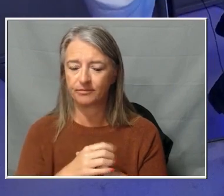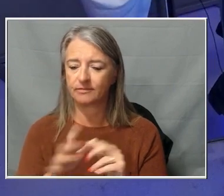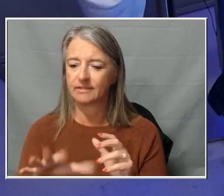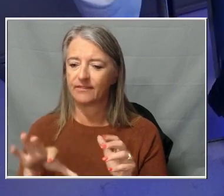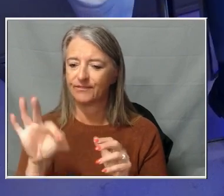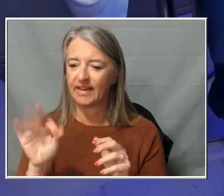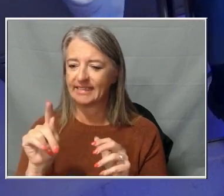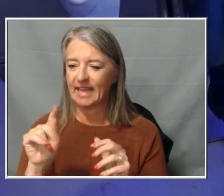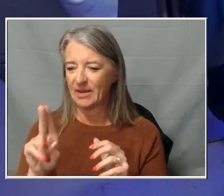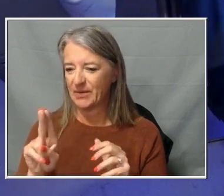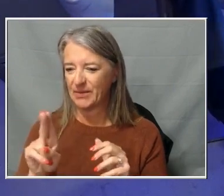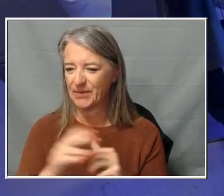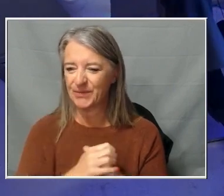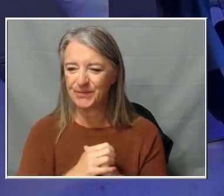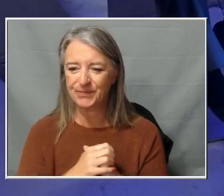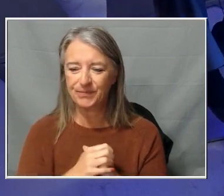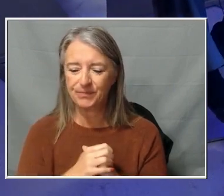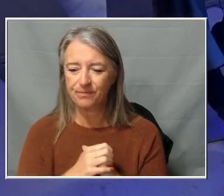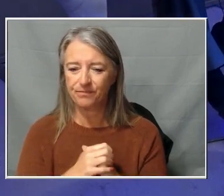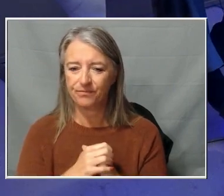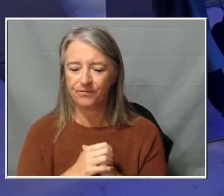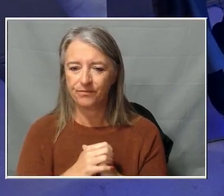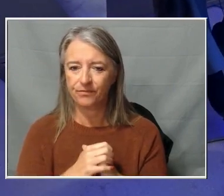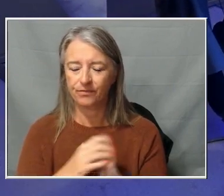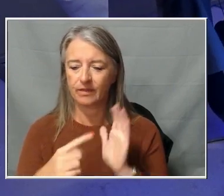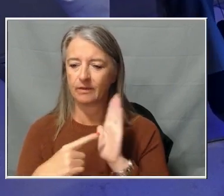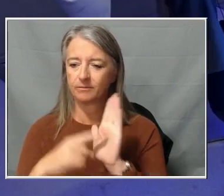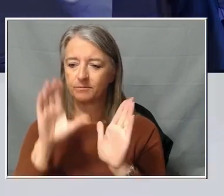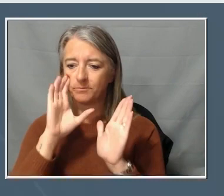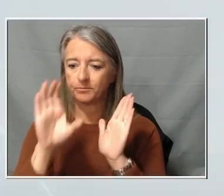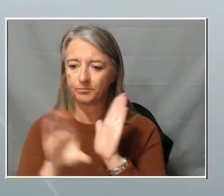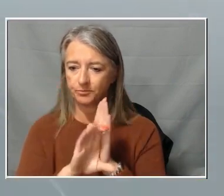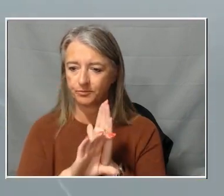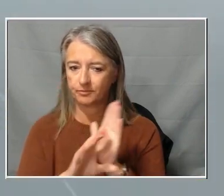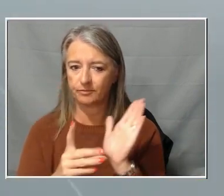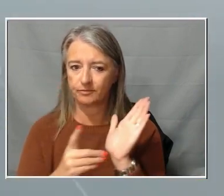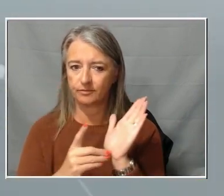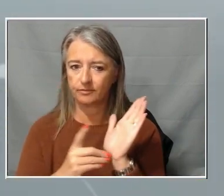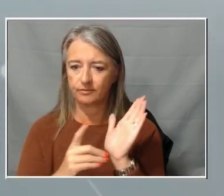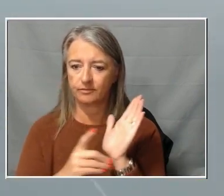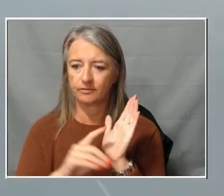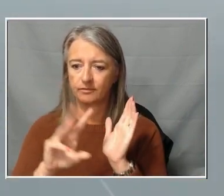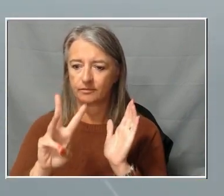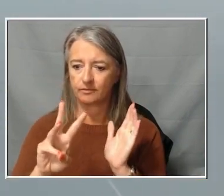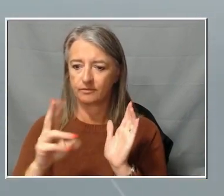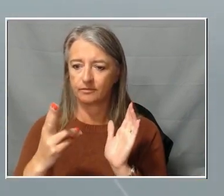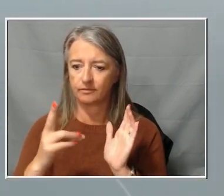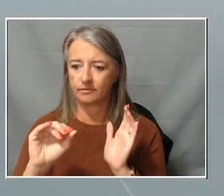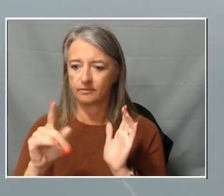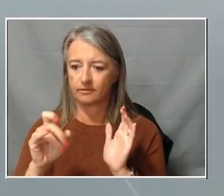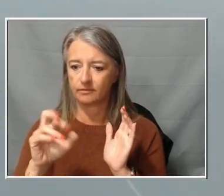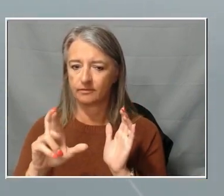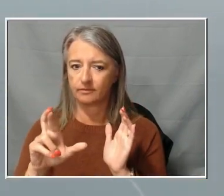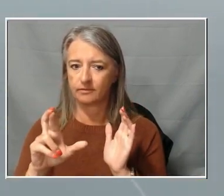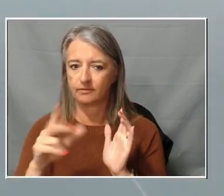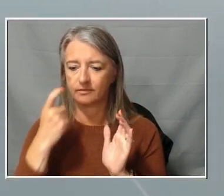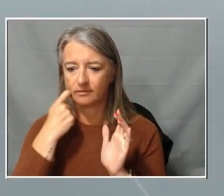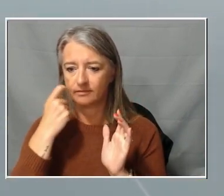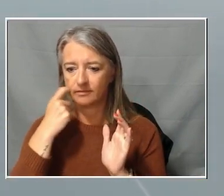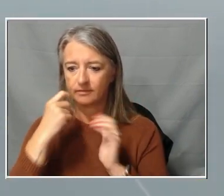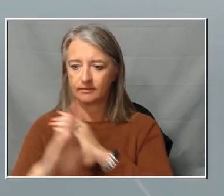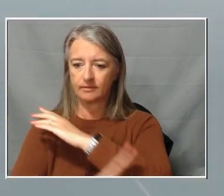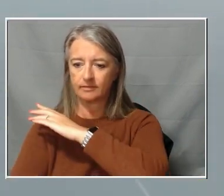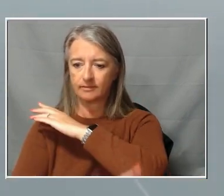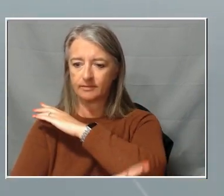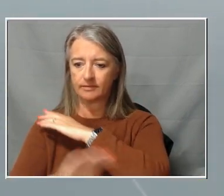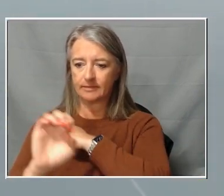to KU. Okay, so I want to show a picture of Dr. Whitaker. We've mentioned him several times today. This was you all this past September, and